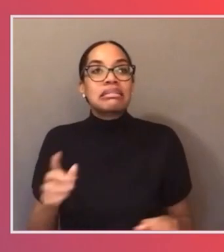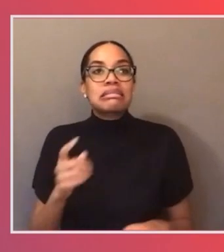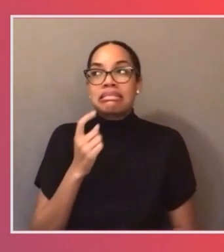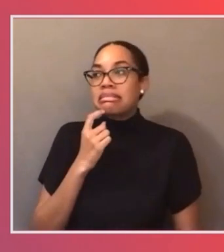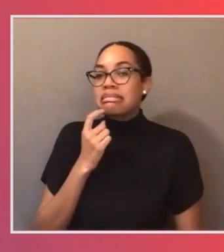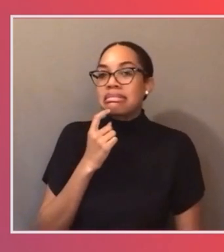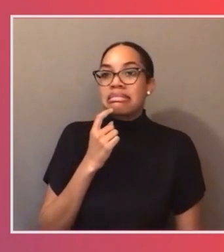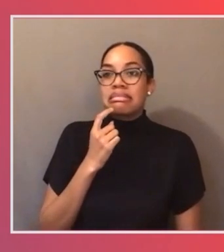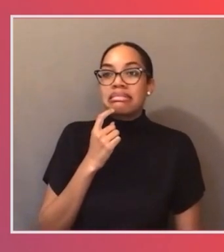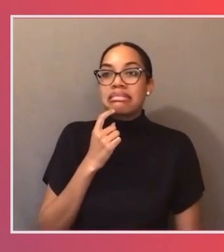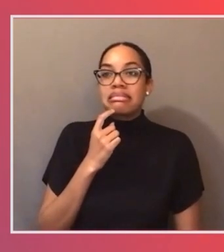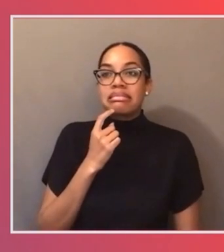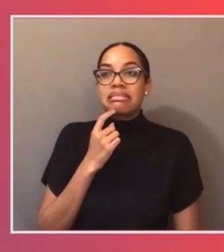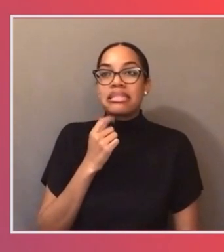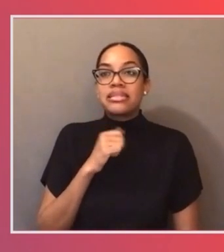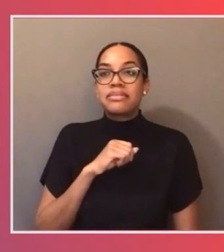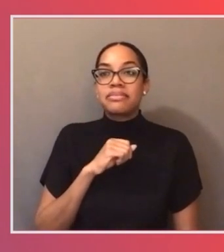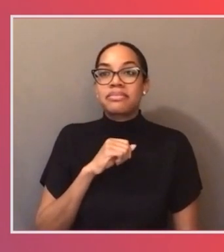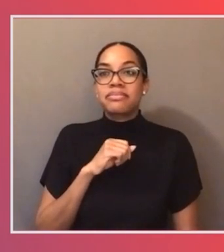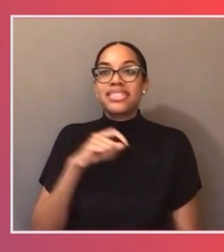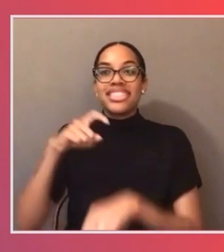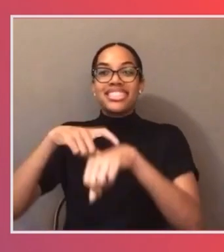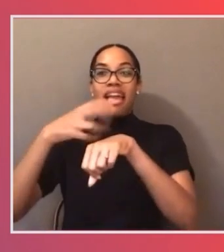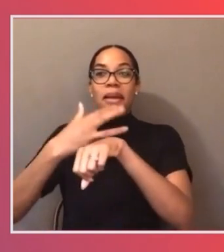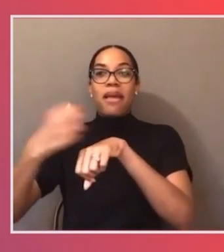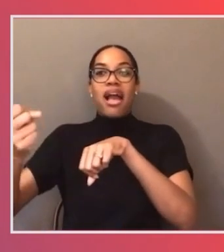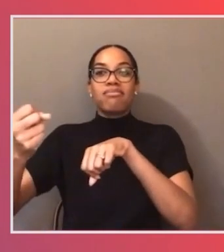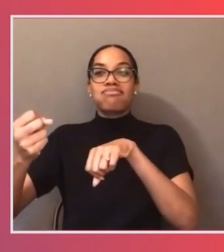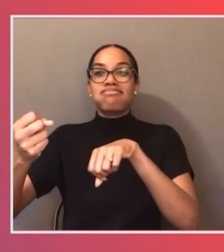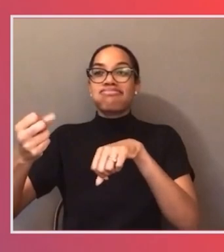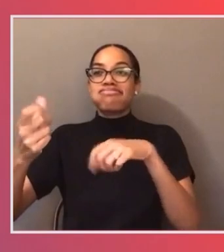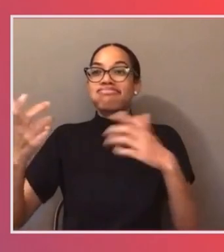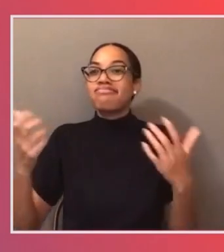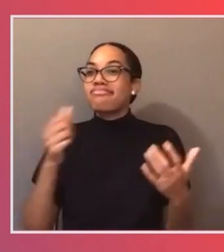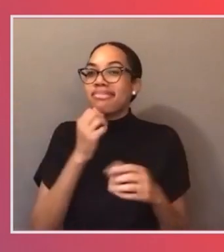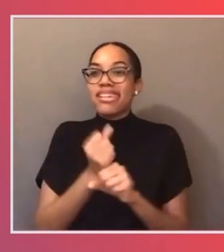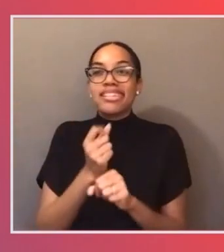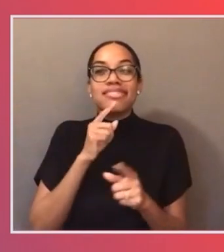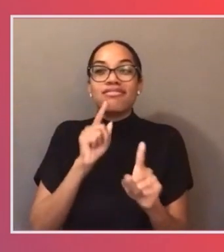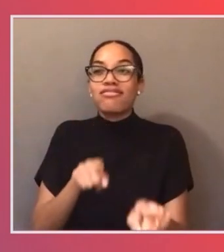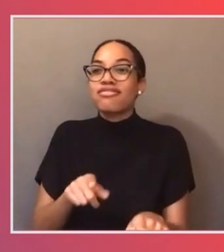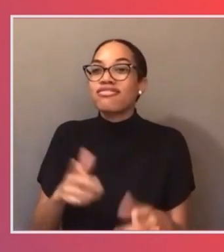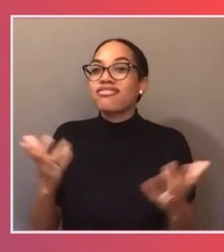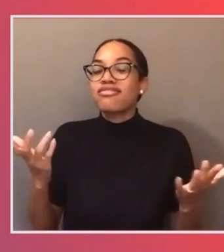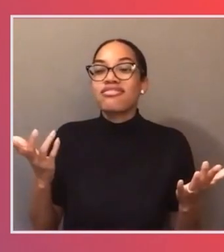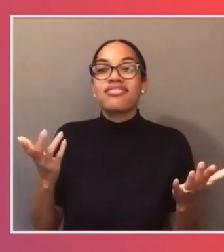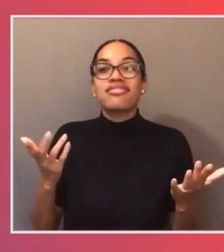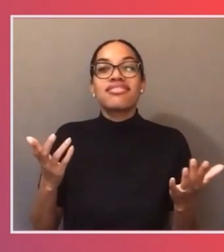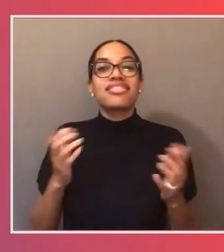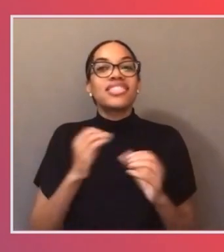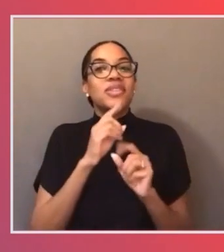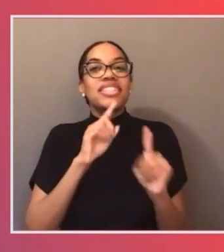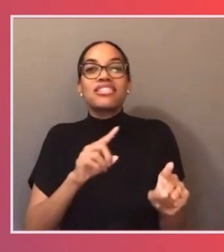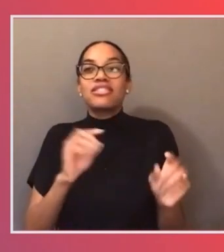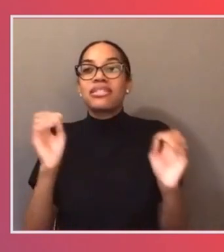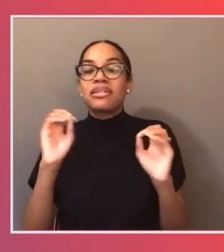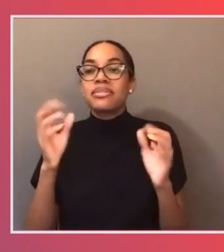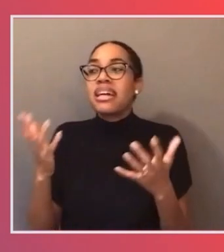I think well, we haven't given an answer yet. I think I know. You heard the